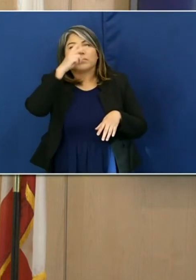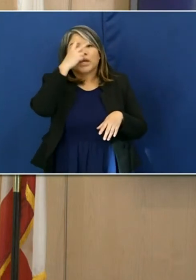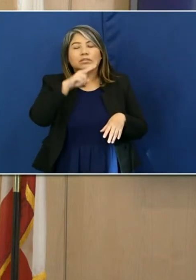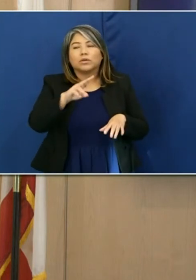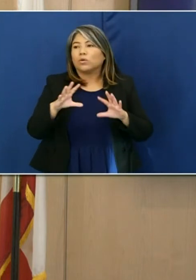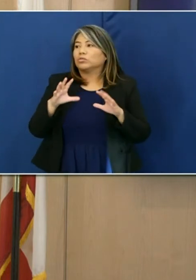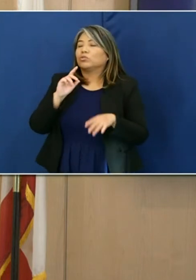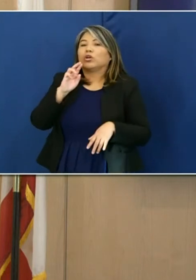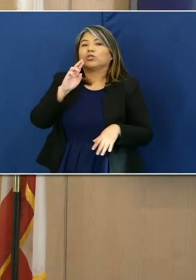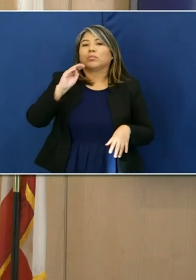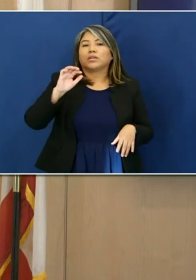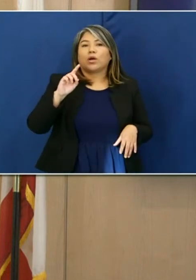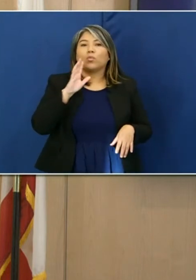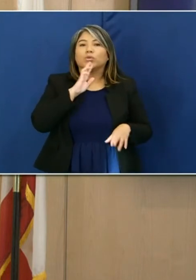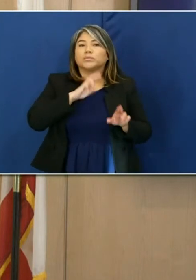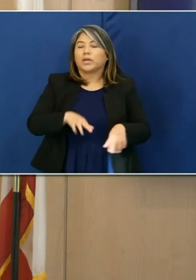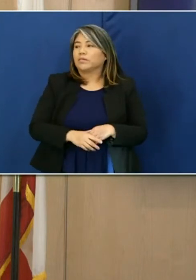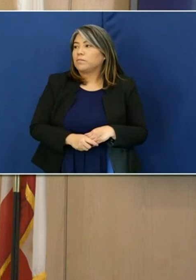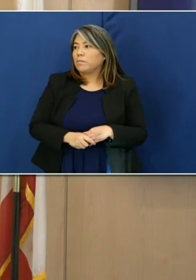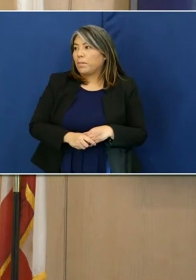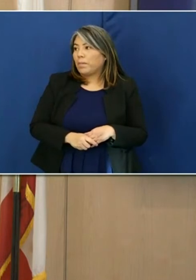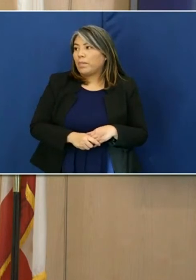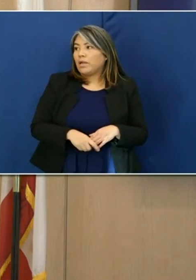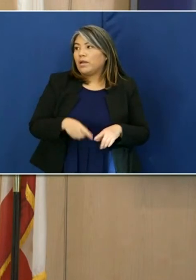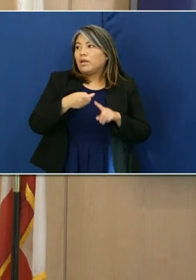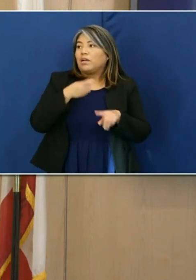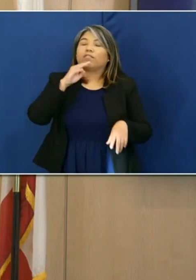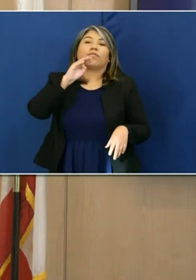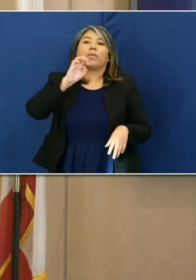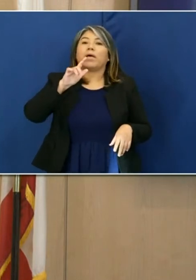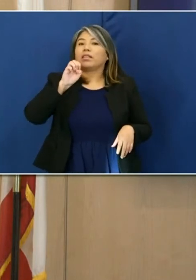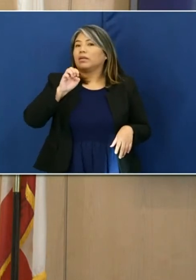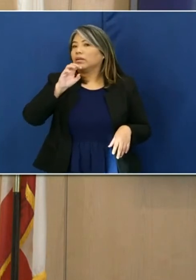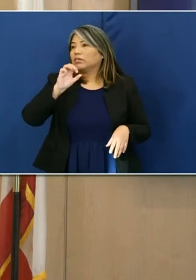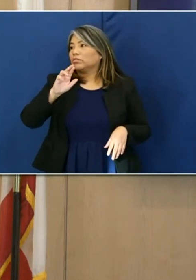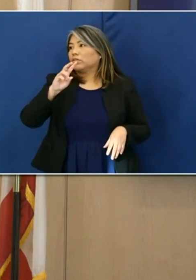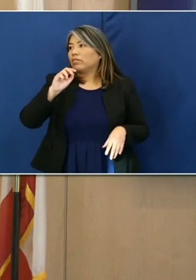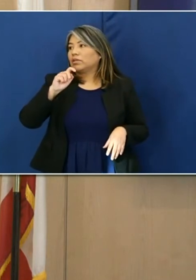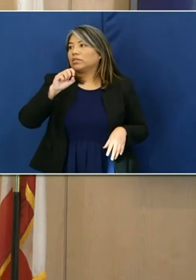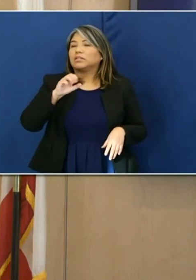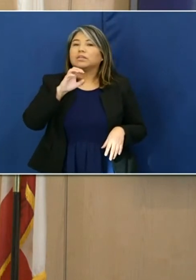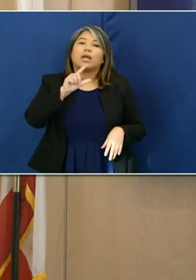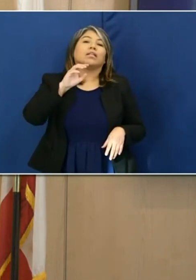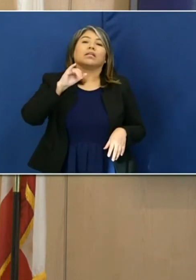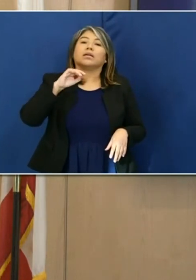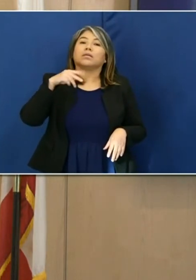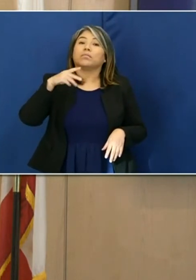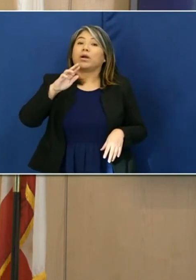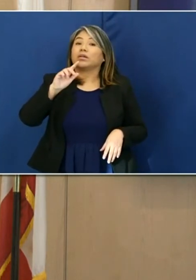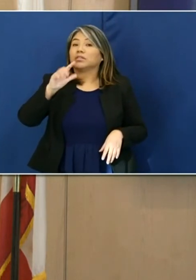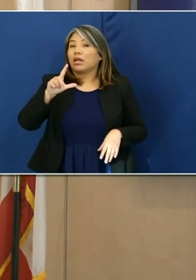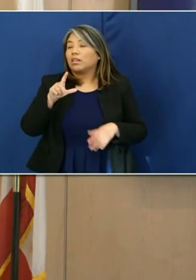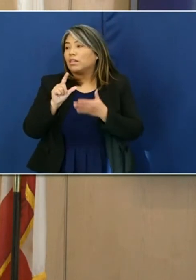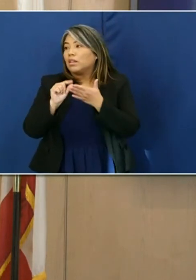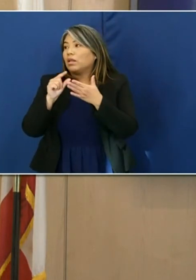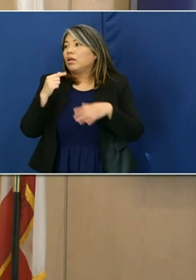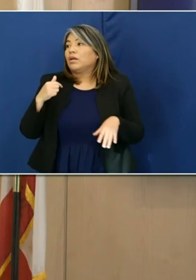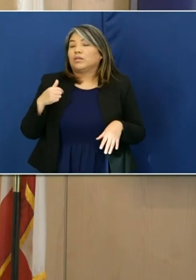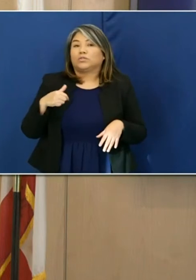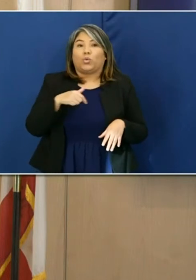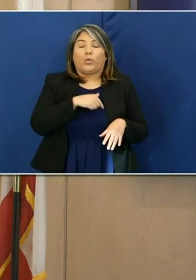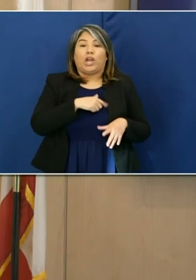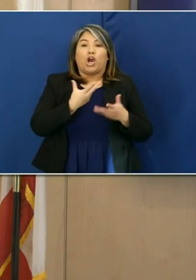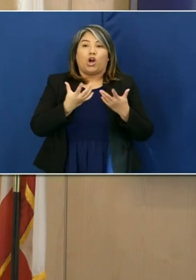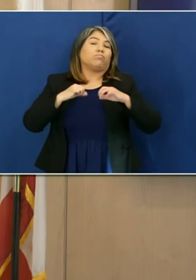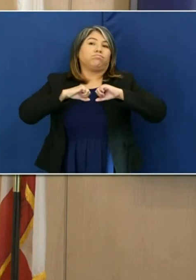And Dr. McDonald is going to respond. This question is from Nelly Cervantes with El Imparcial. Being that we're a binational region, I'm wondering